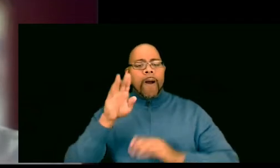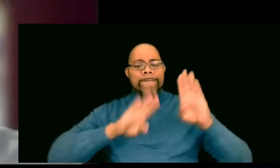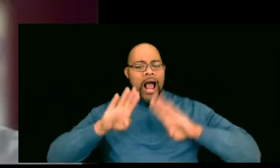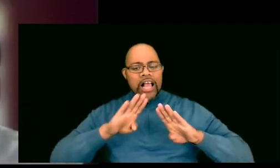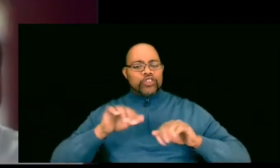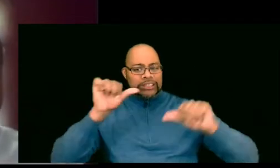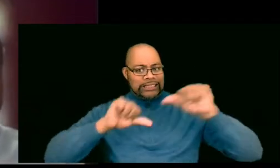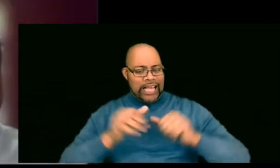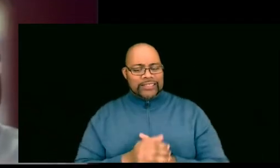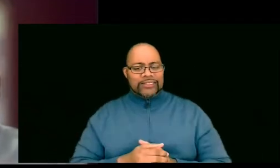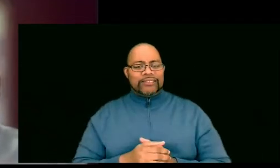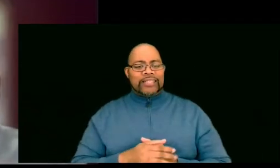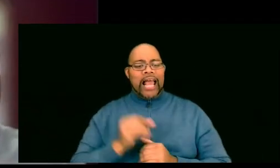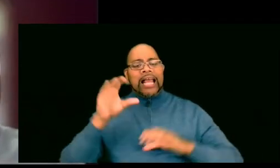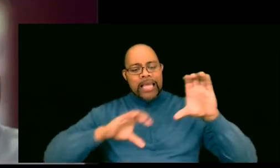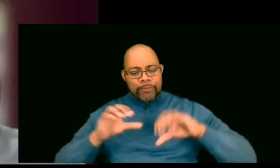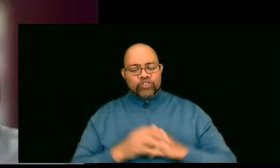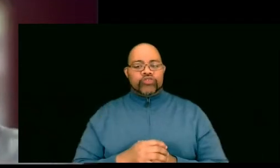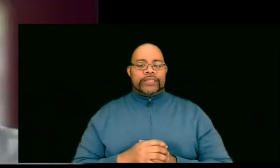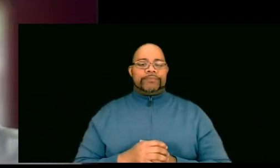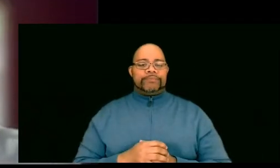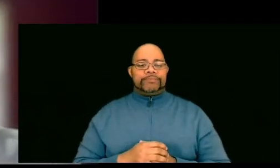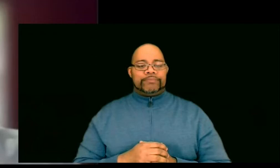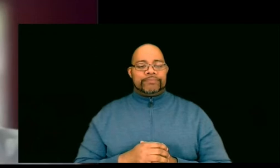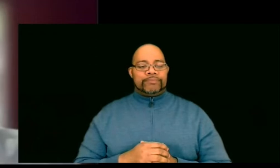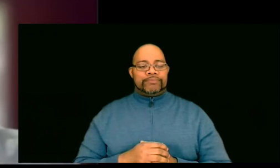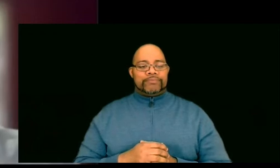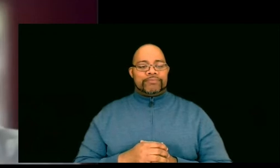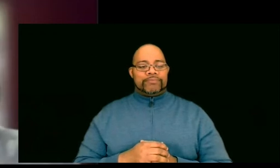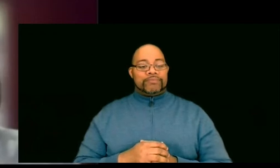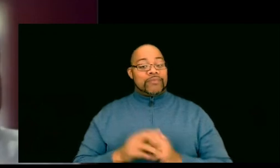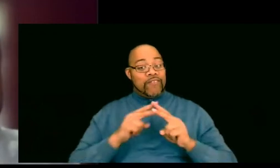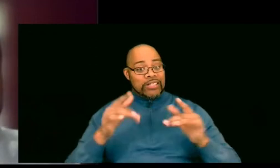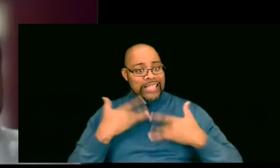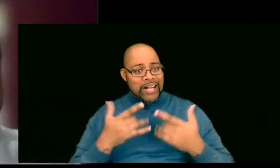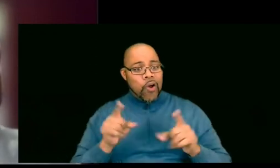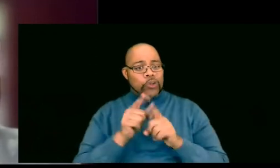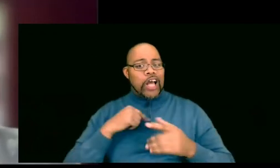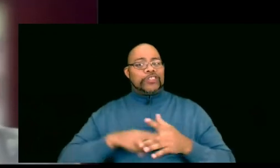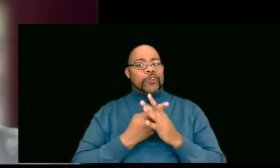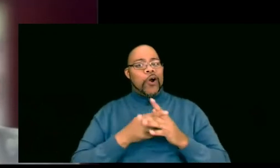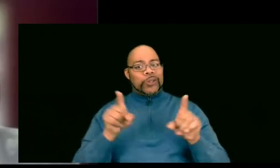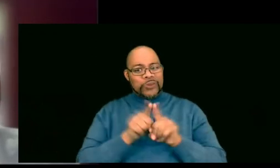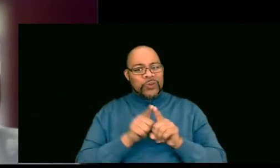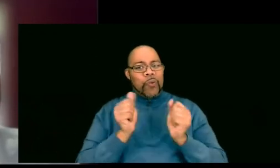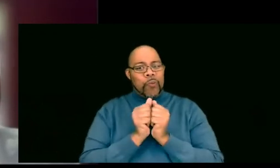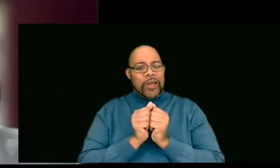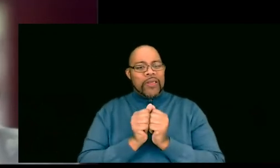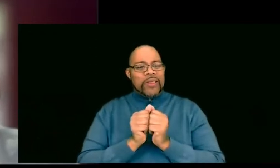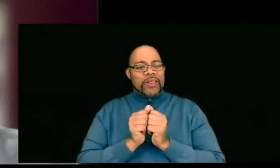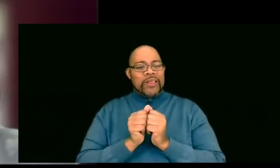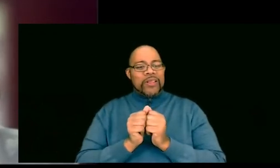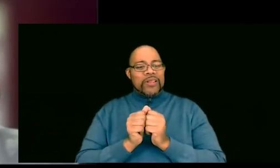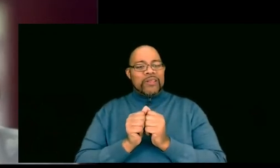the biological sciences and for chemistry. Well, that's very exciting. I also started off